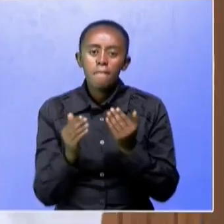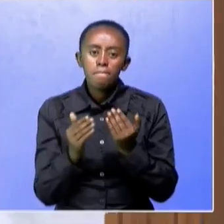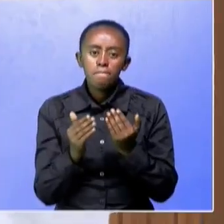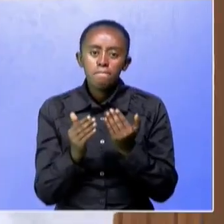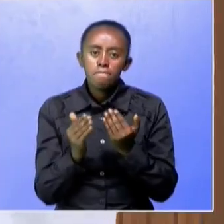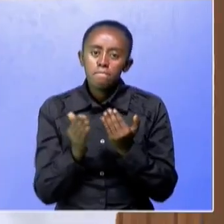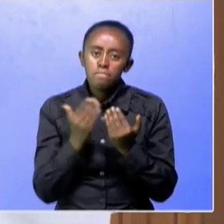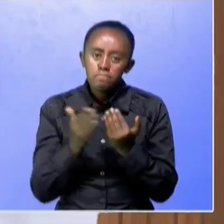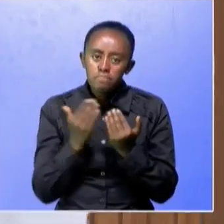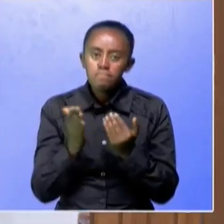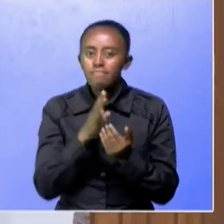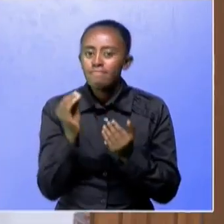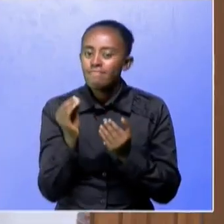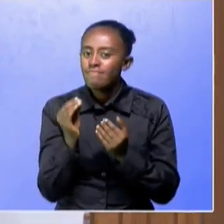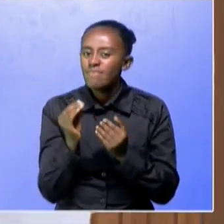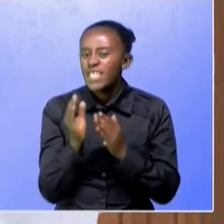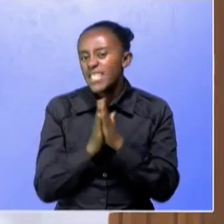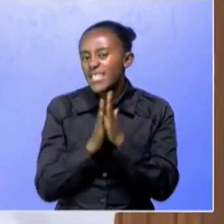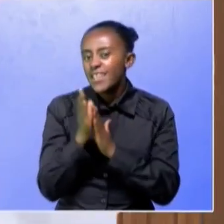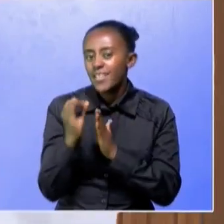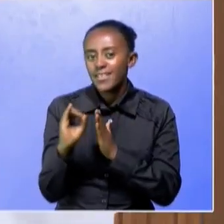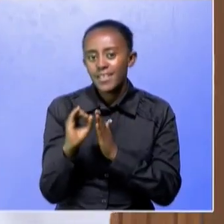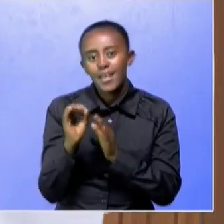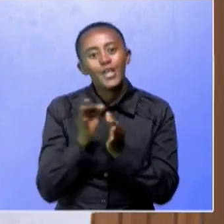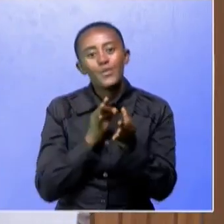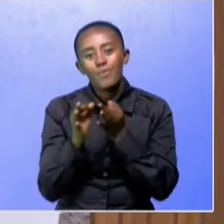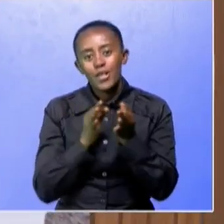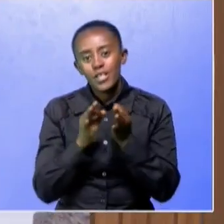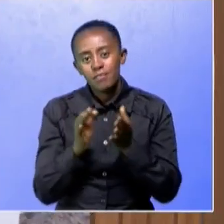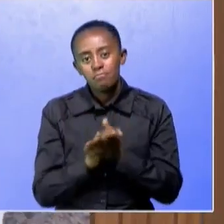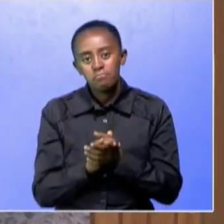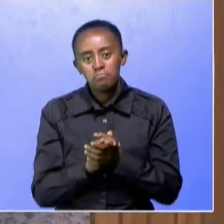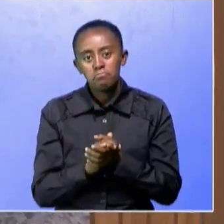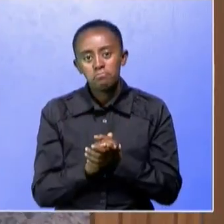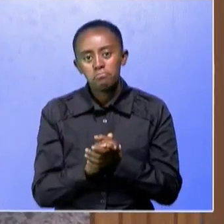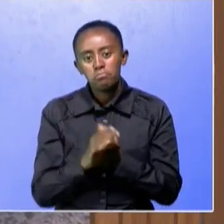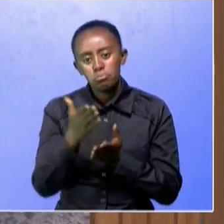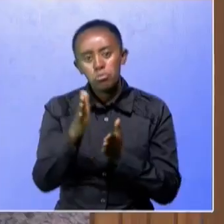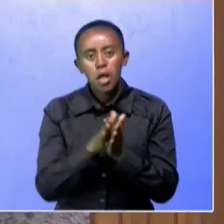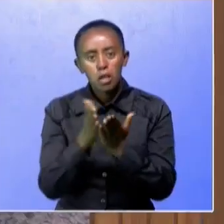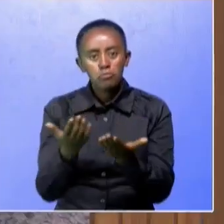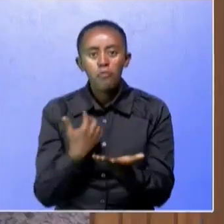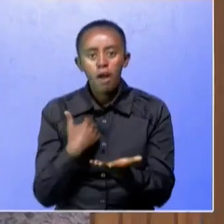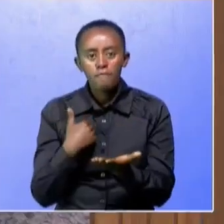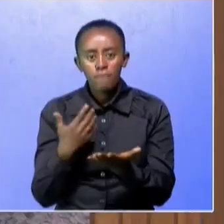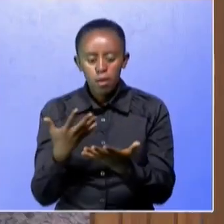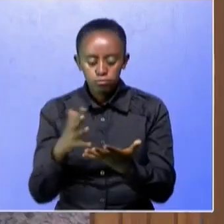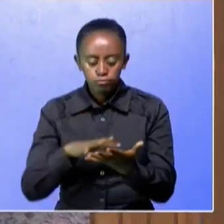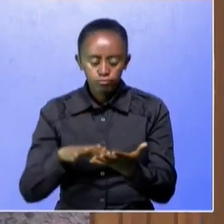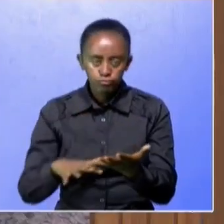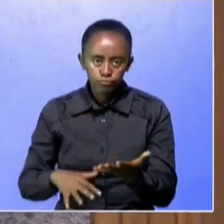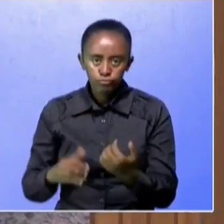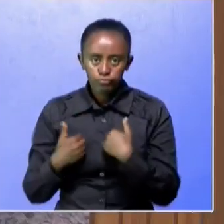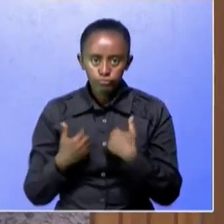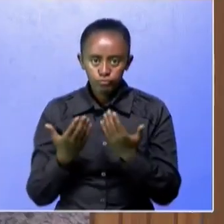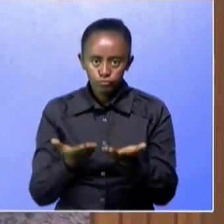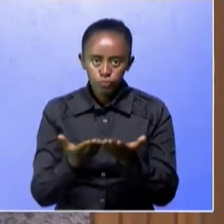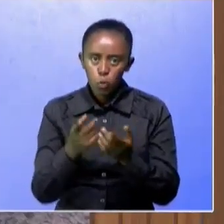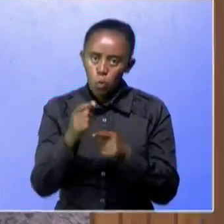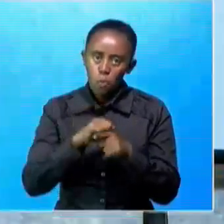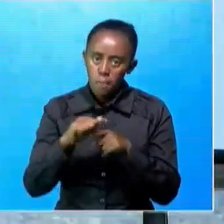and interesting expressions that are available in your English textbook, and then we shall practice them